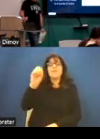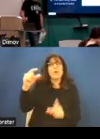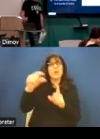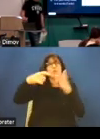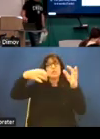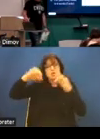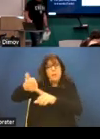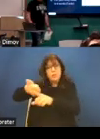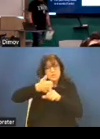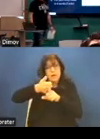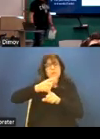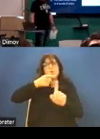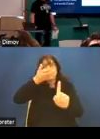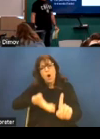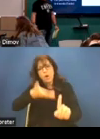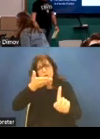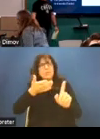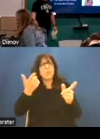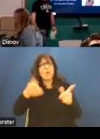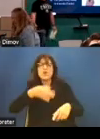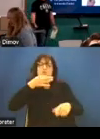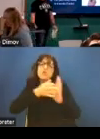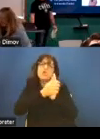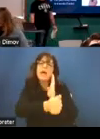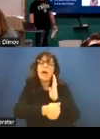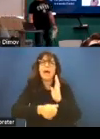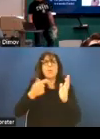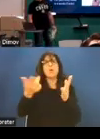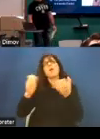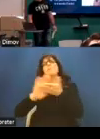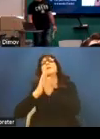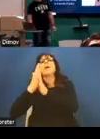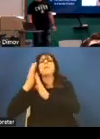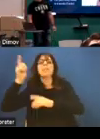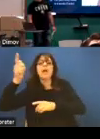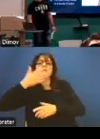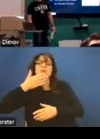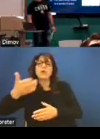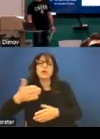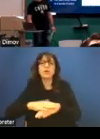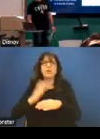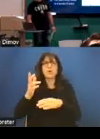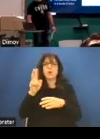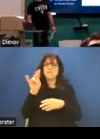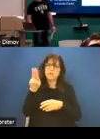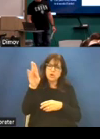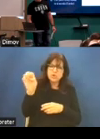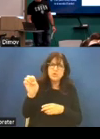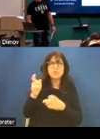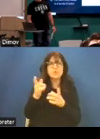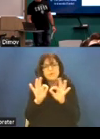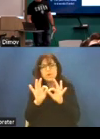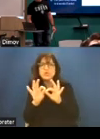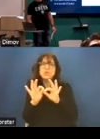you. Who are you? What are you good at? What do you want to be good at? What are your virtues? What are your